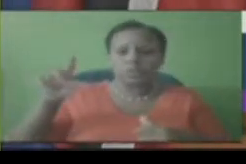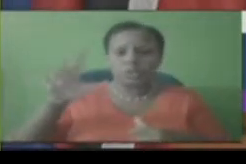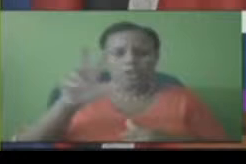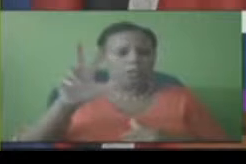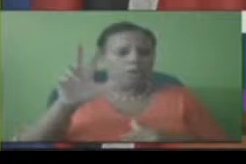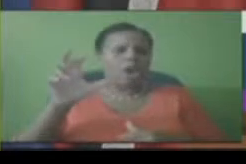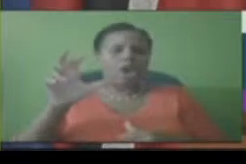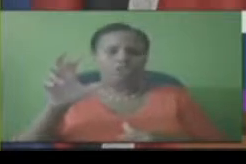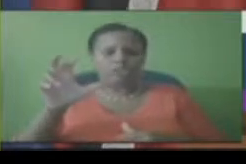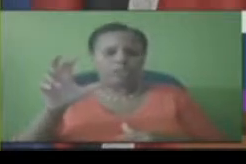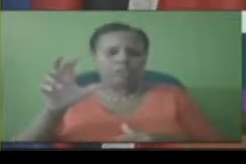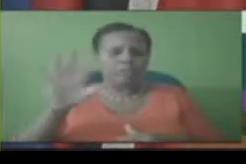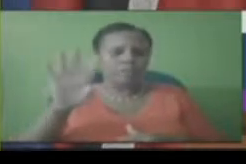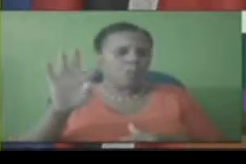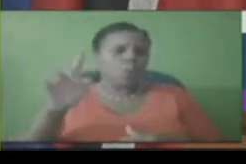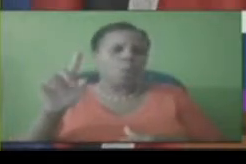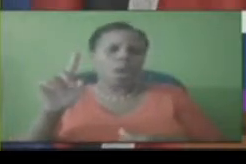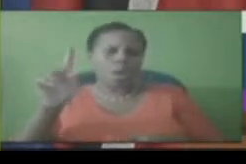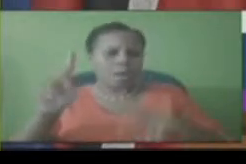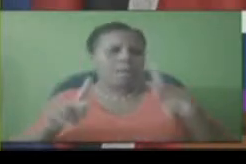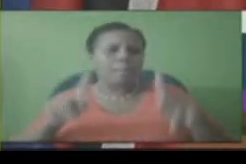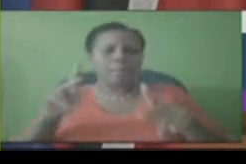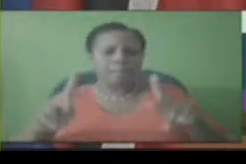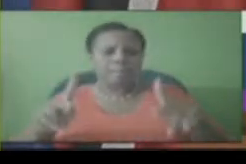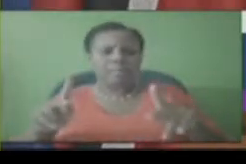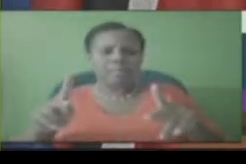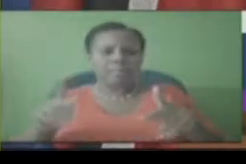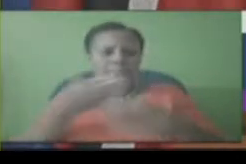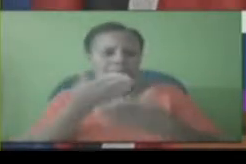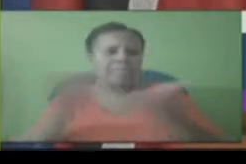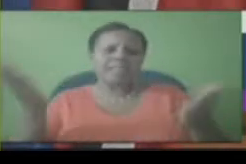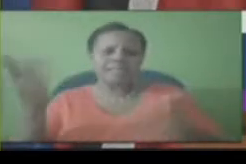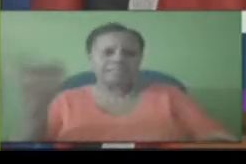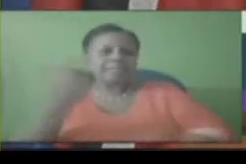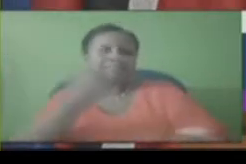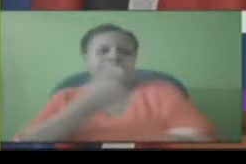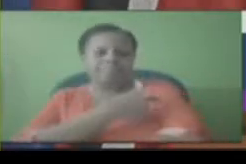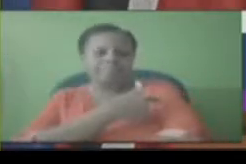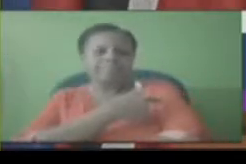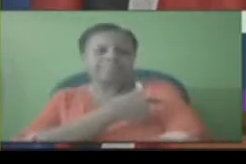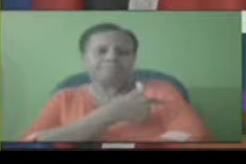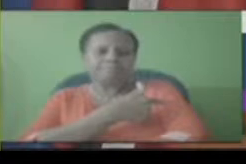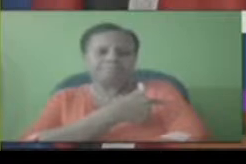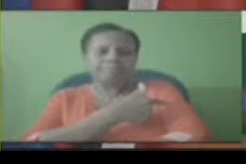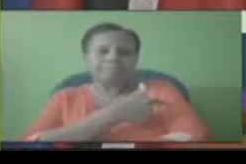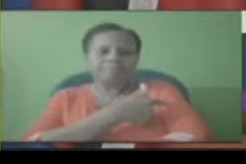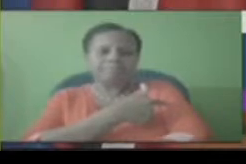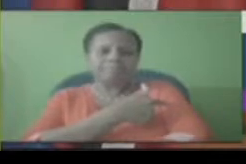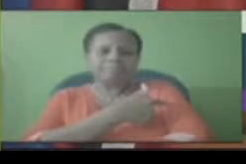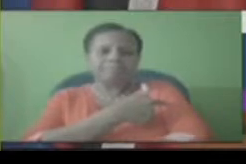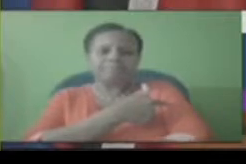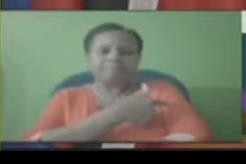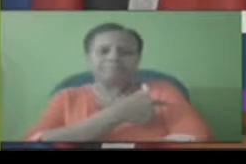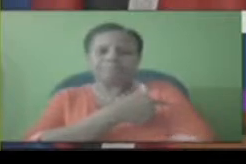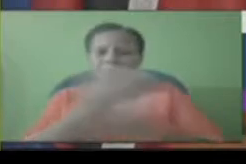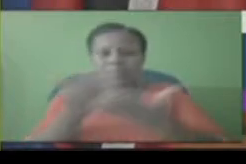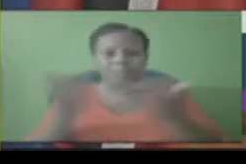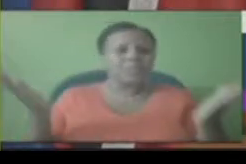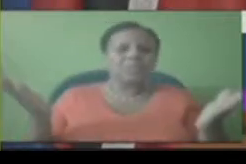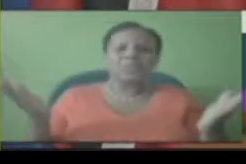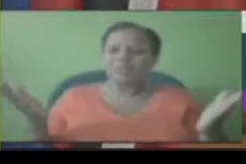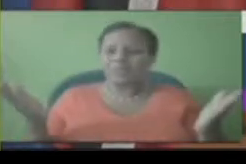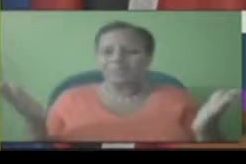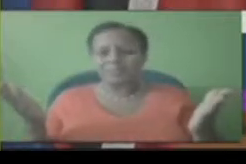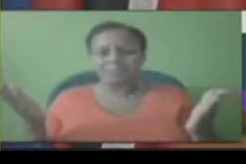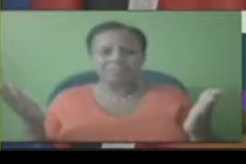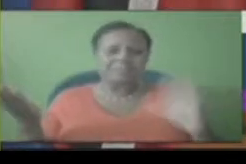patients. And to those families, I send my condolences to those families for the 341